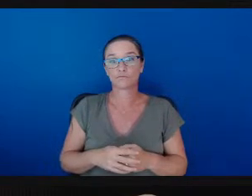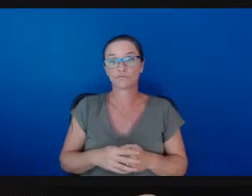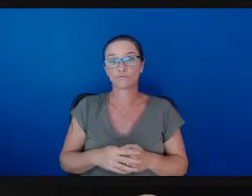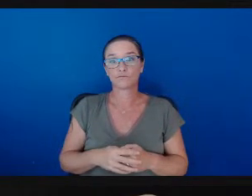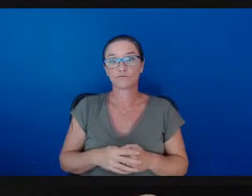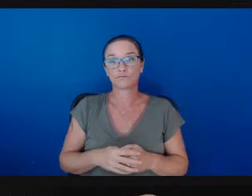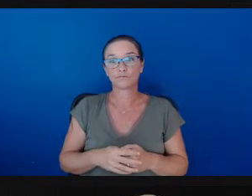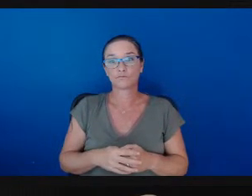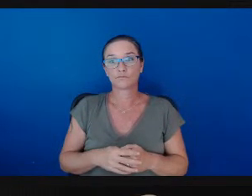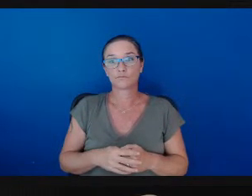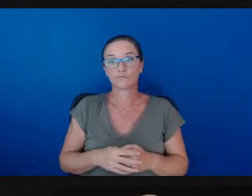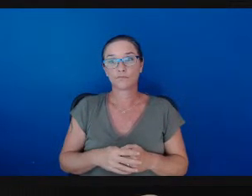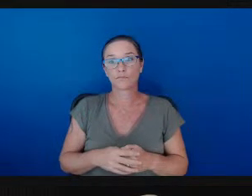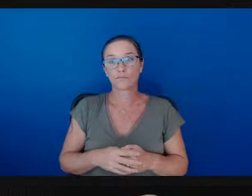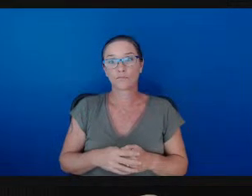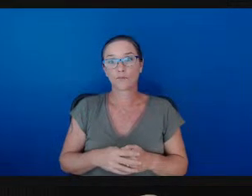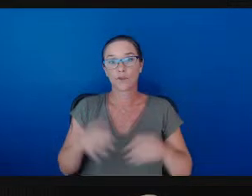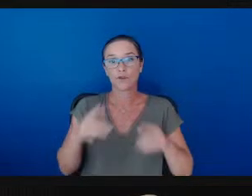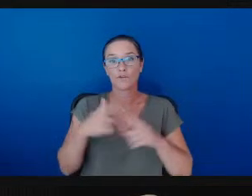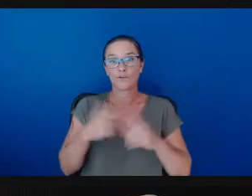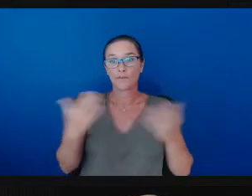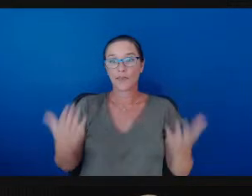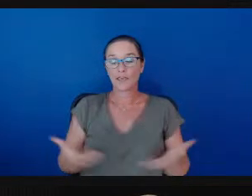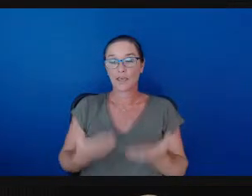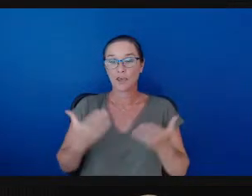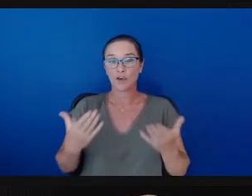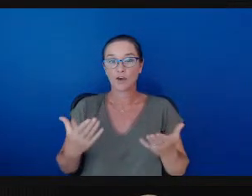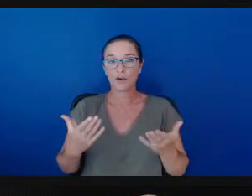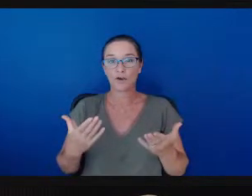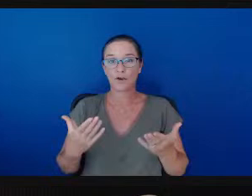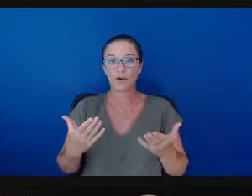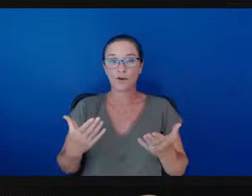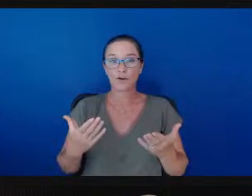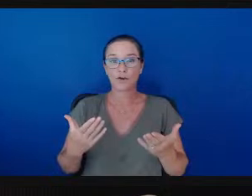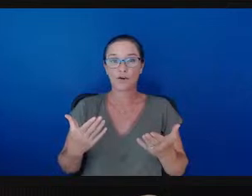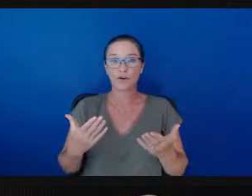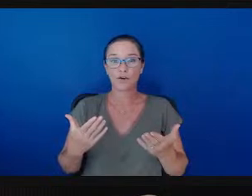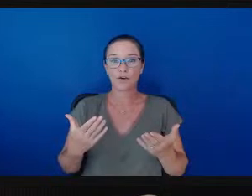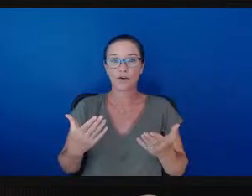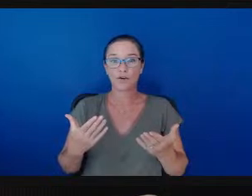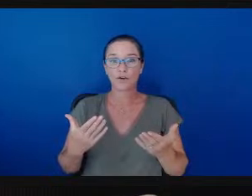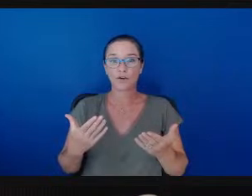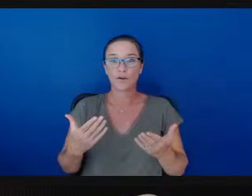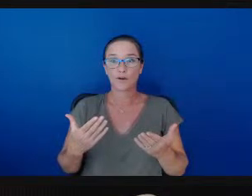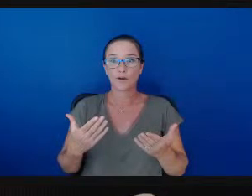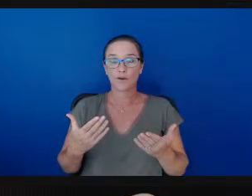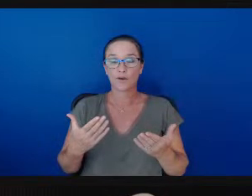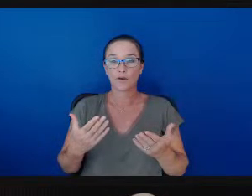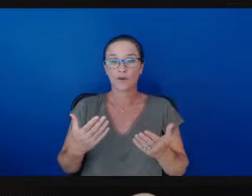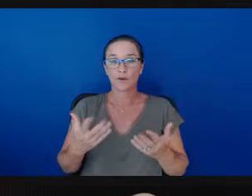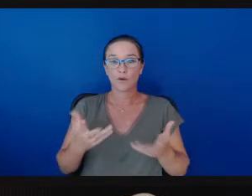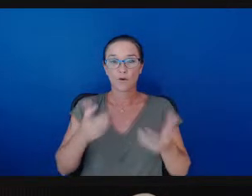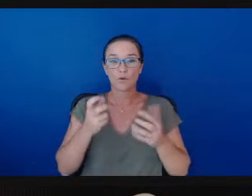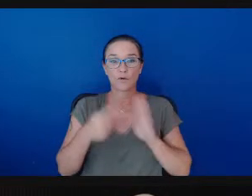So we'll move on from here to, where's my other eruption viewing